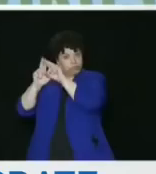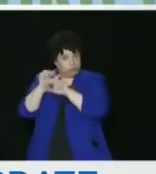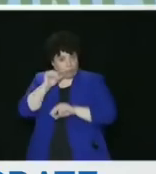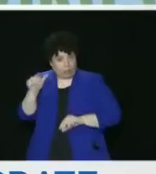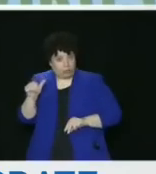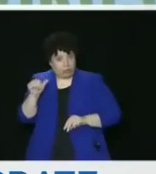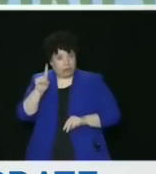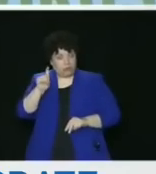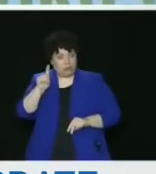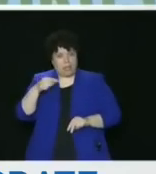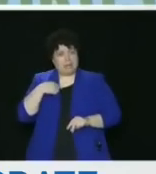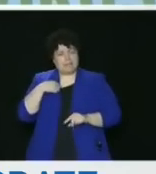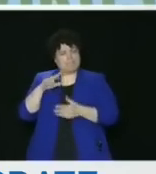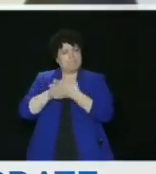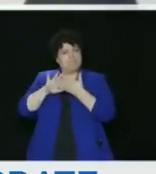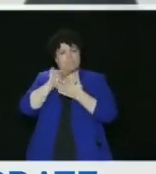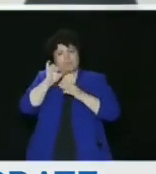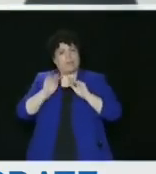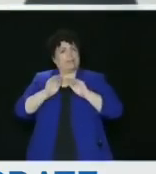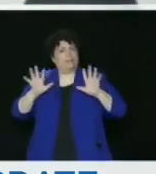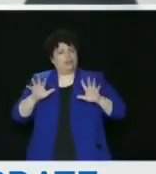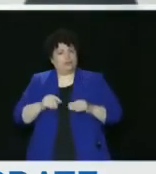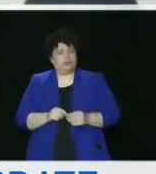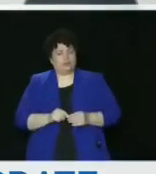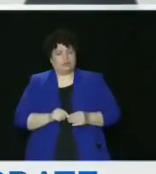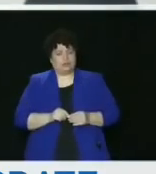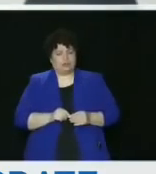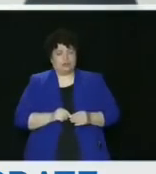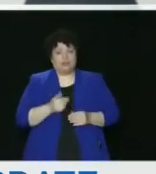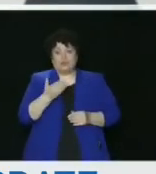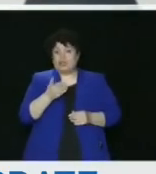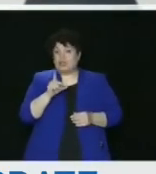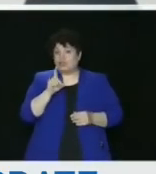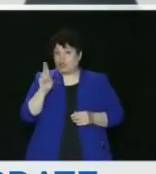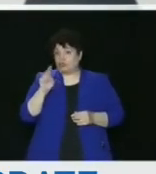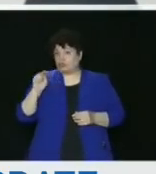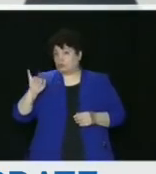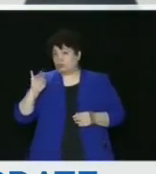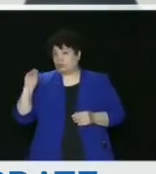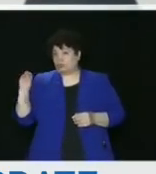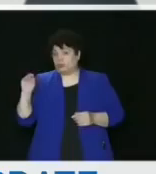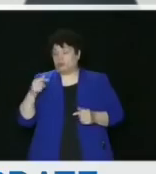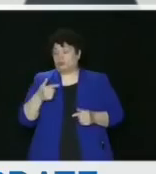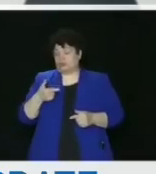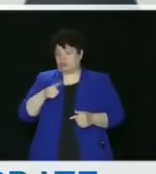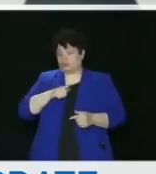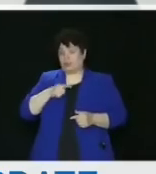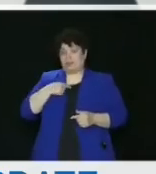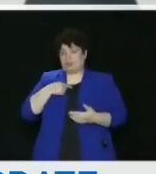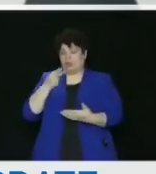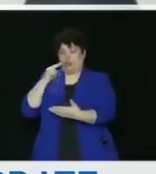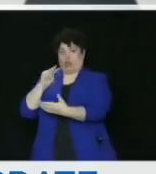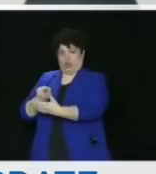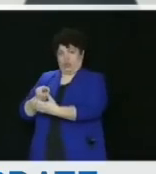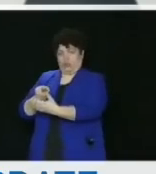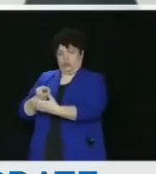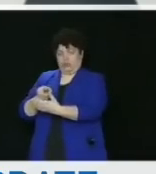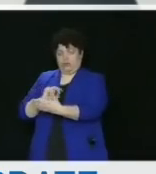curve. Excuse me, c'est Dr. New. This is Dr. New. I'm looking at that slide as well.